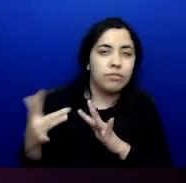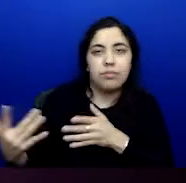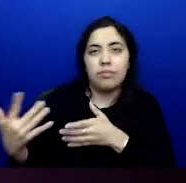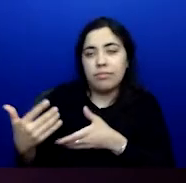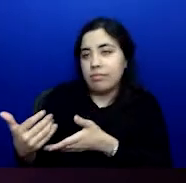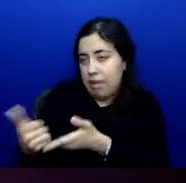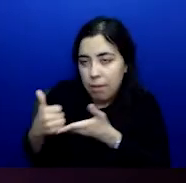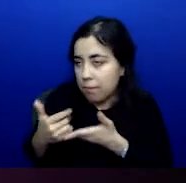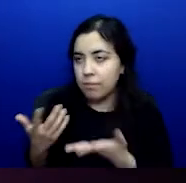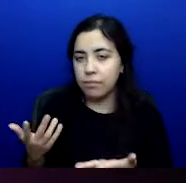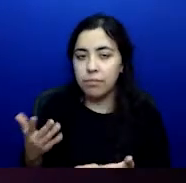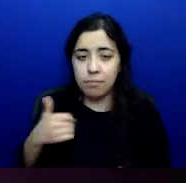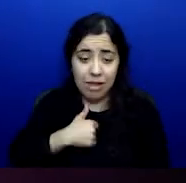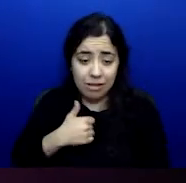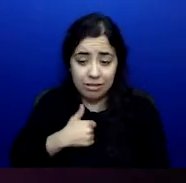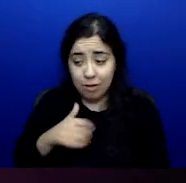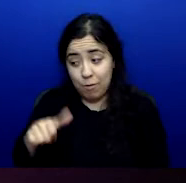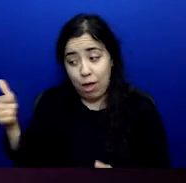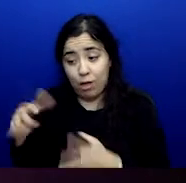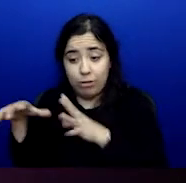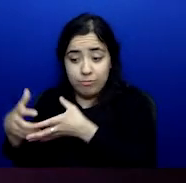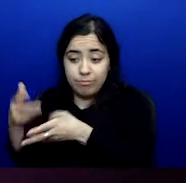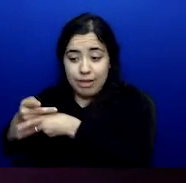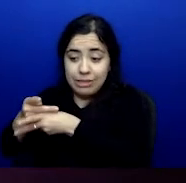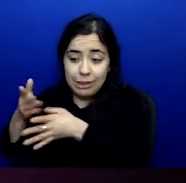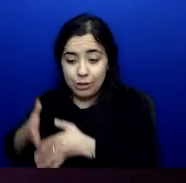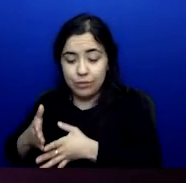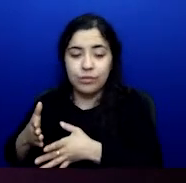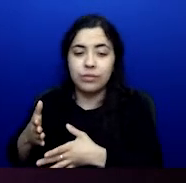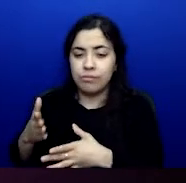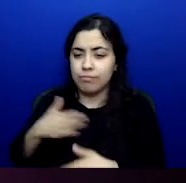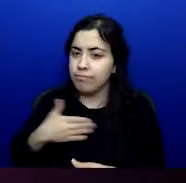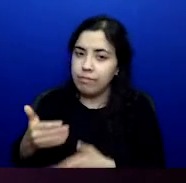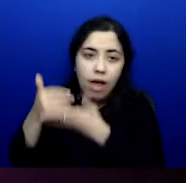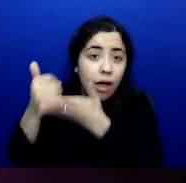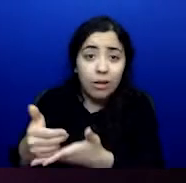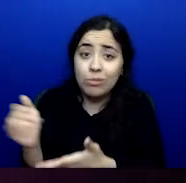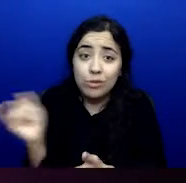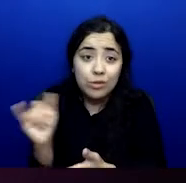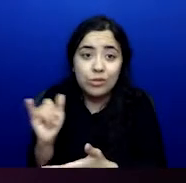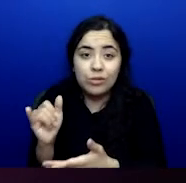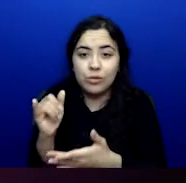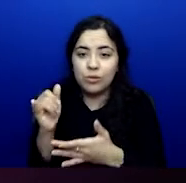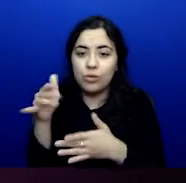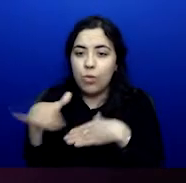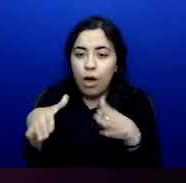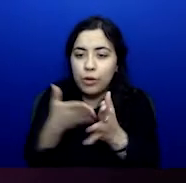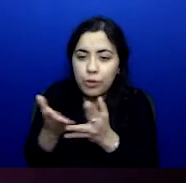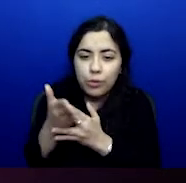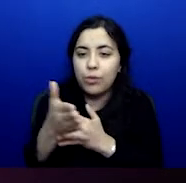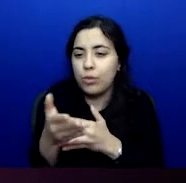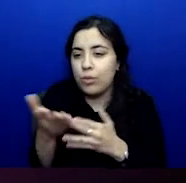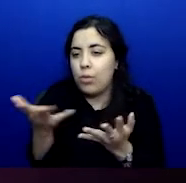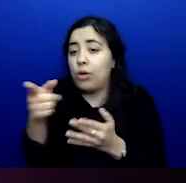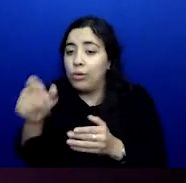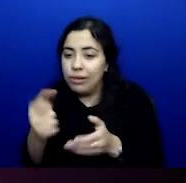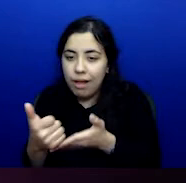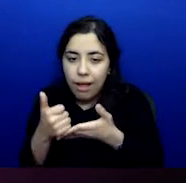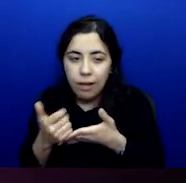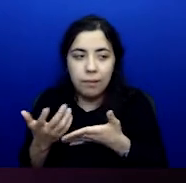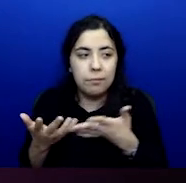And myself and the other Blitz maintainers would be more than happy to help you and walk you through like what you could help